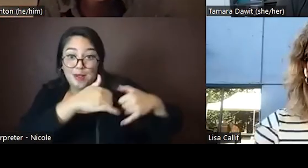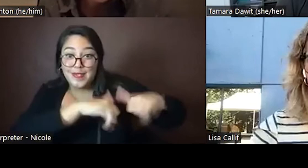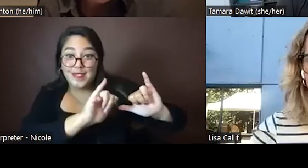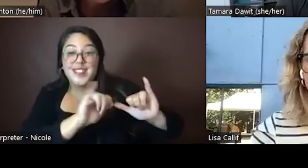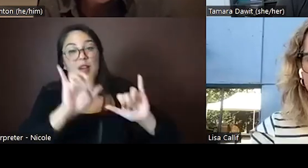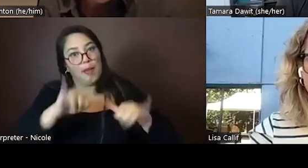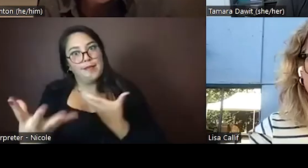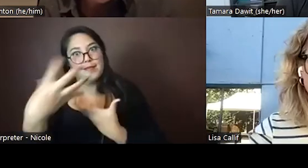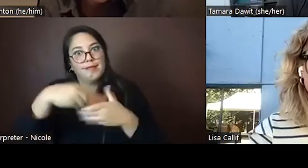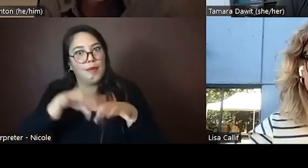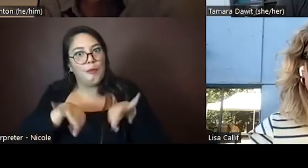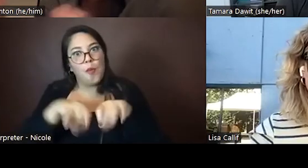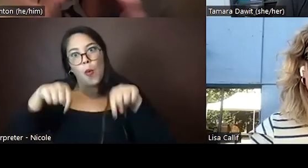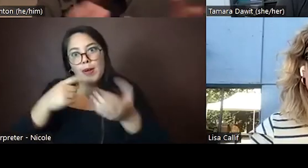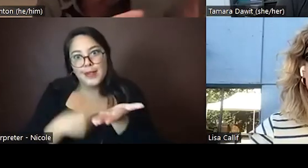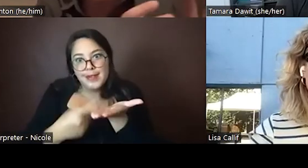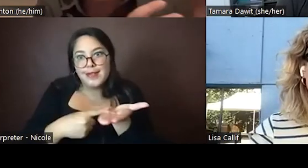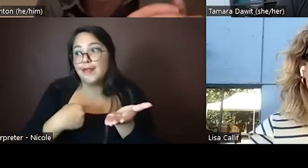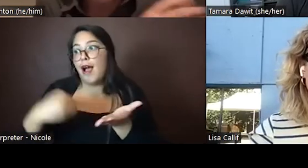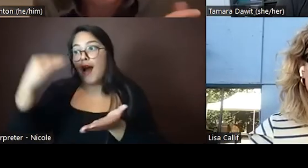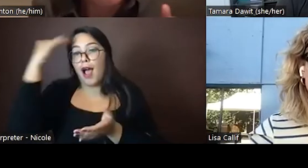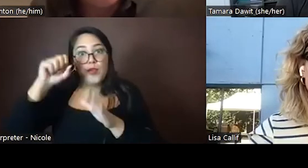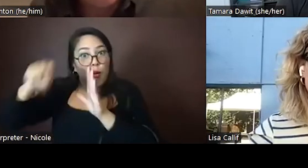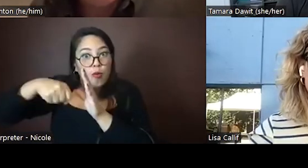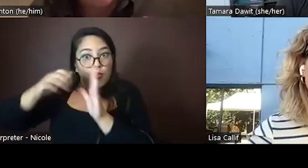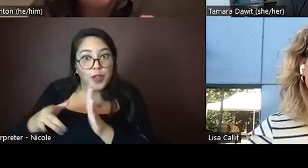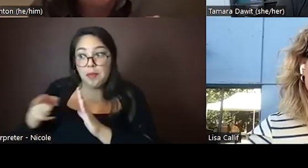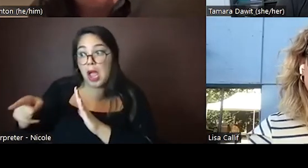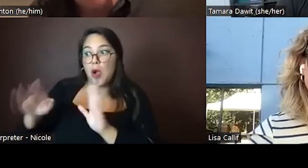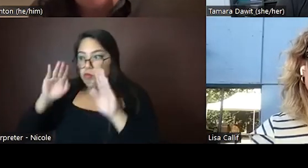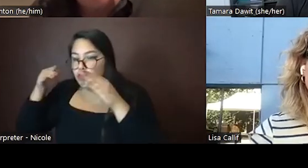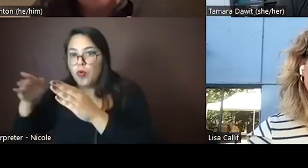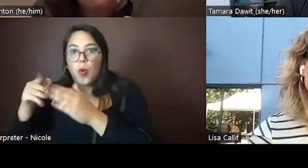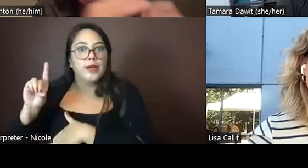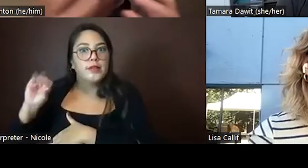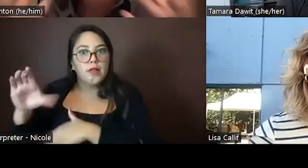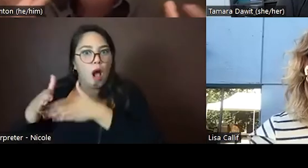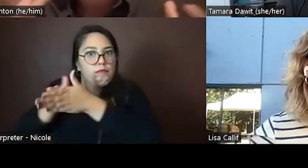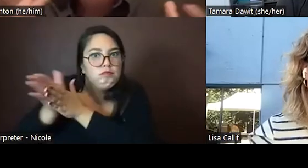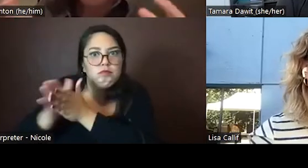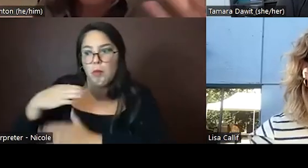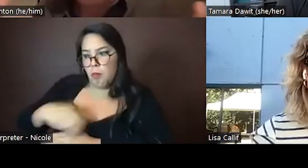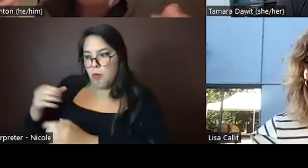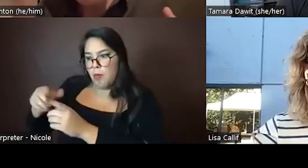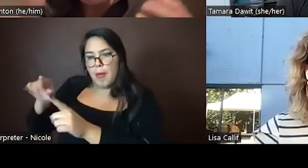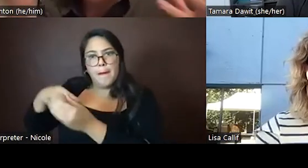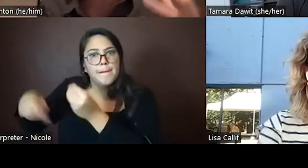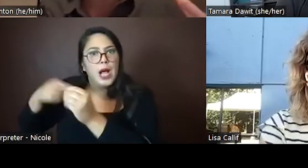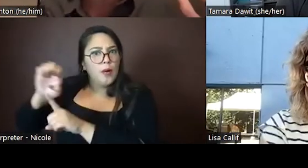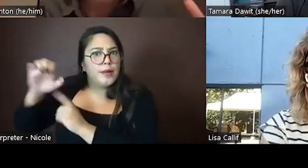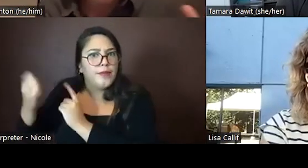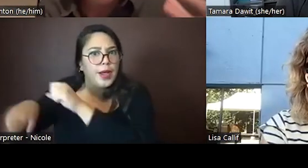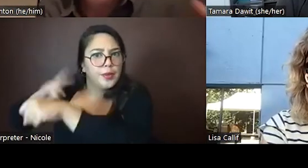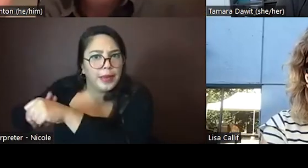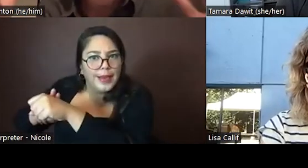making environmental films, but also making commercials for sometimes problematic companies, and they're juggling this, you know, ethics